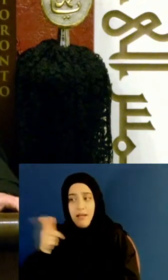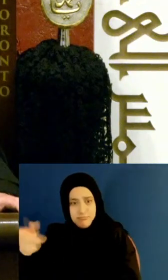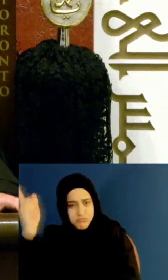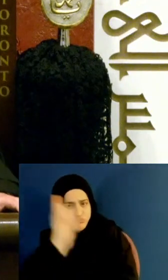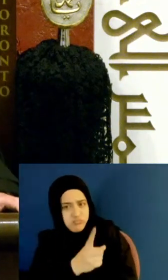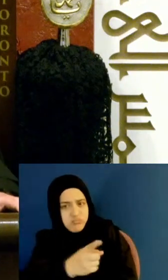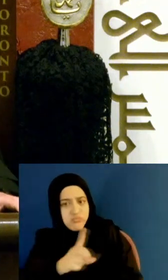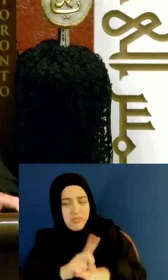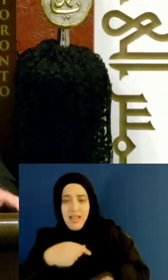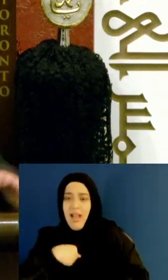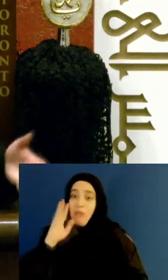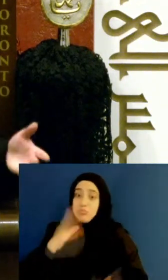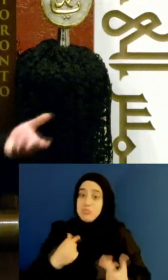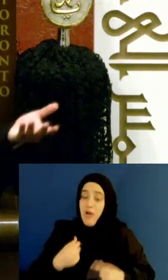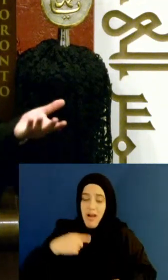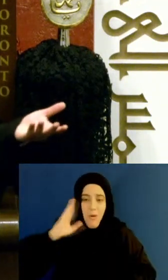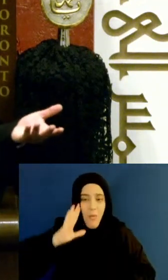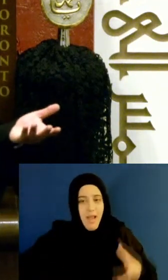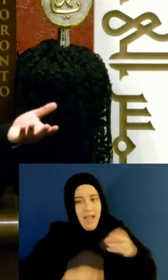Sahlola.